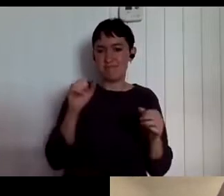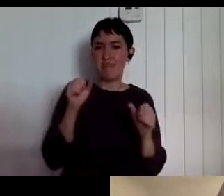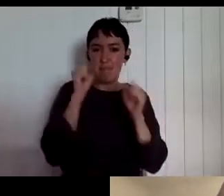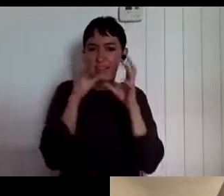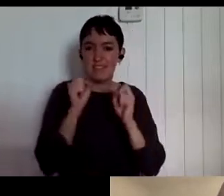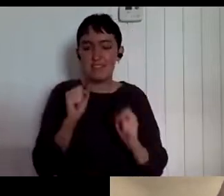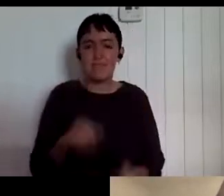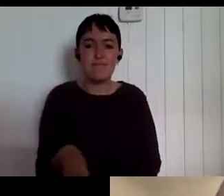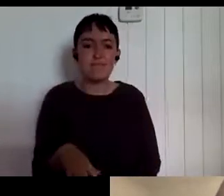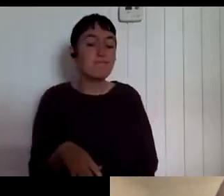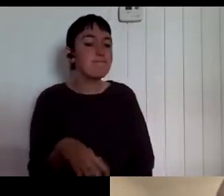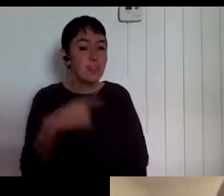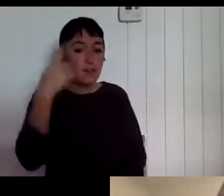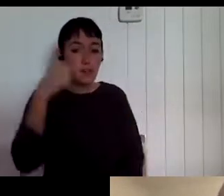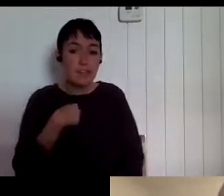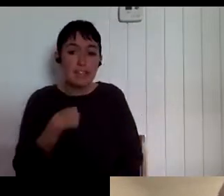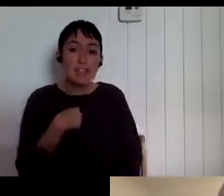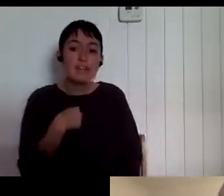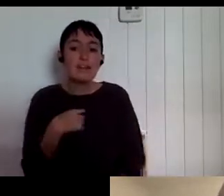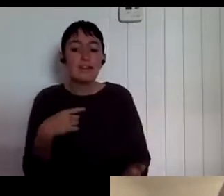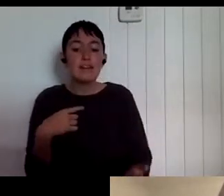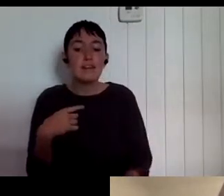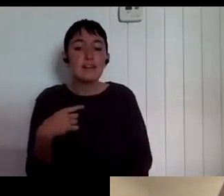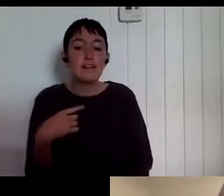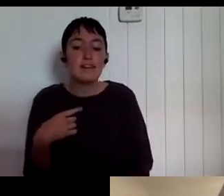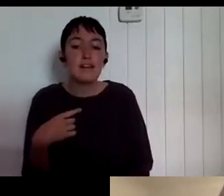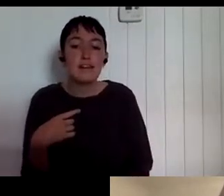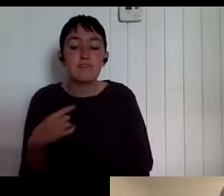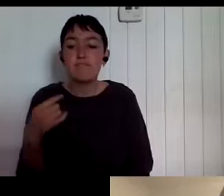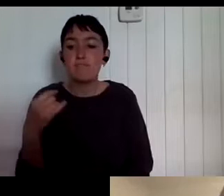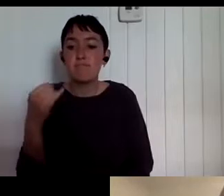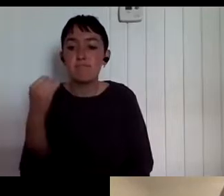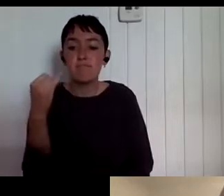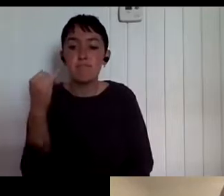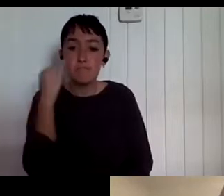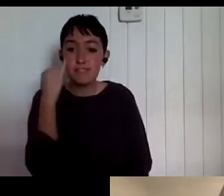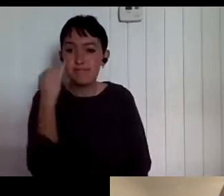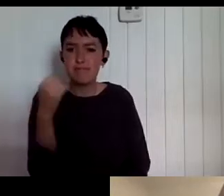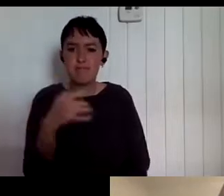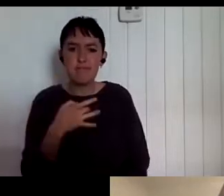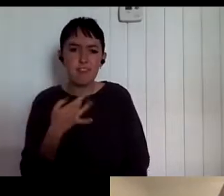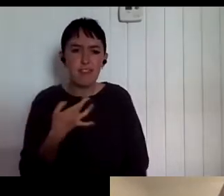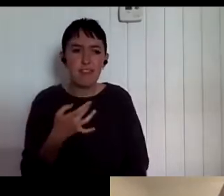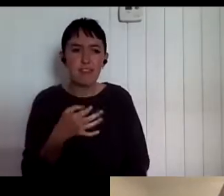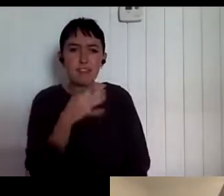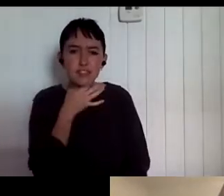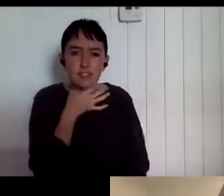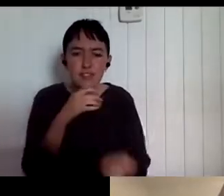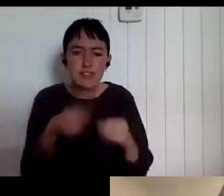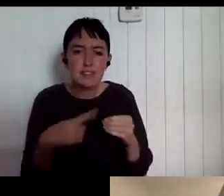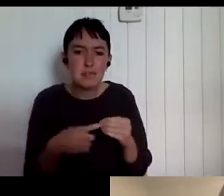For me, I guess if you have a lot of questions about the world and you're curious and you kind of love that